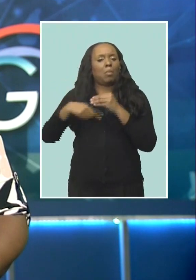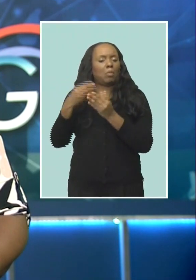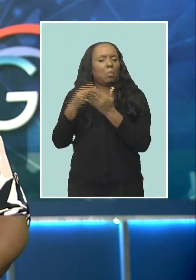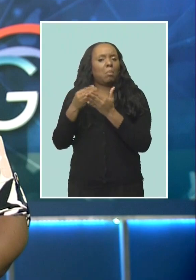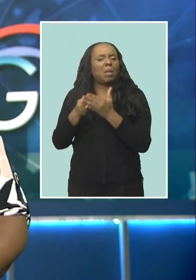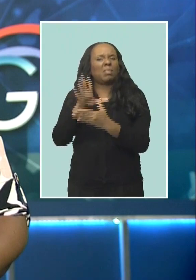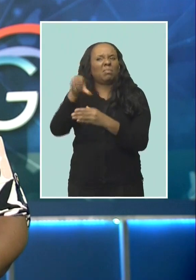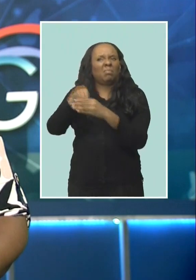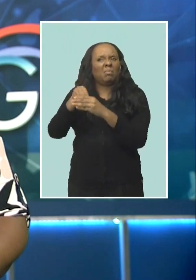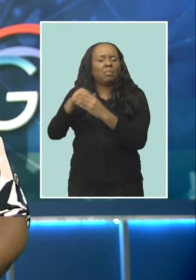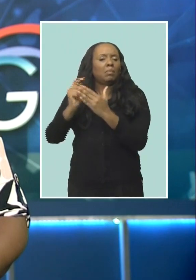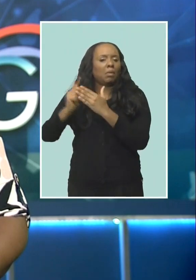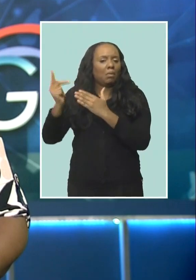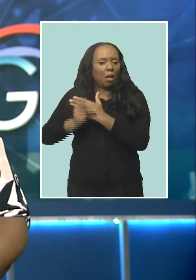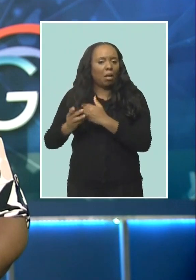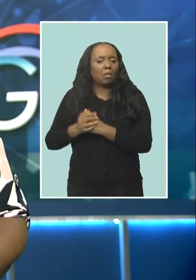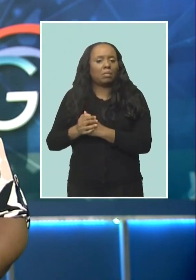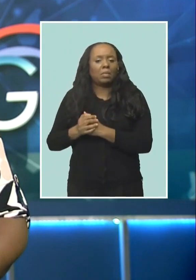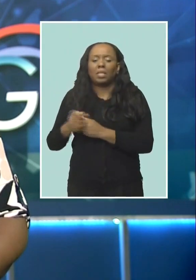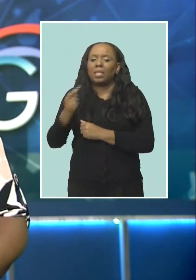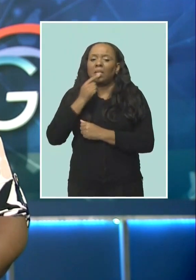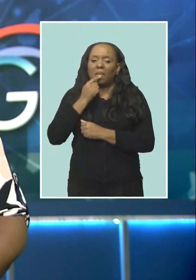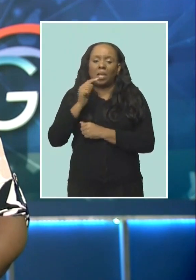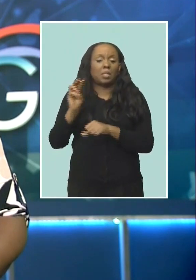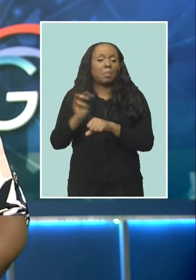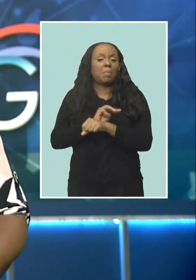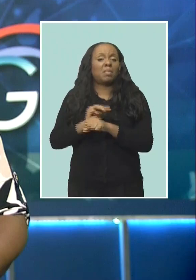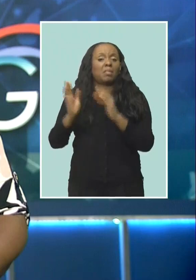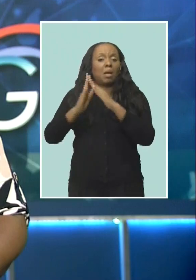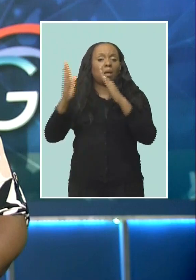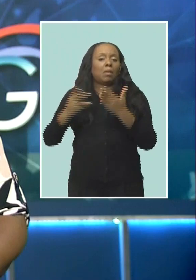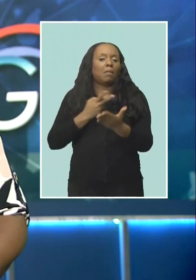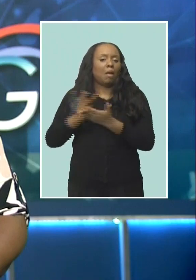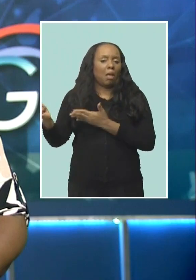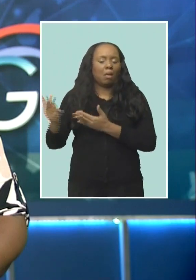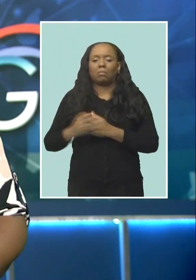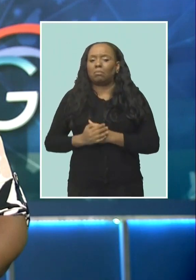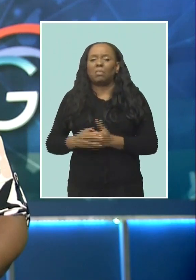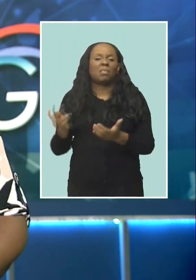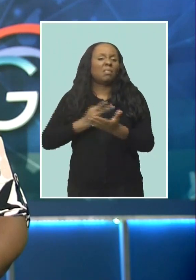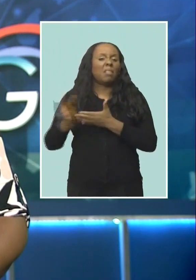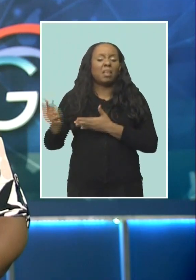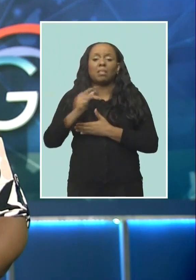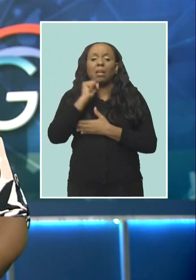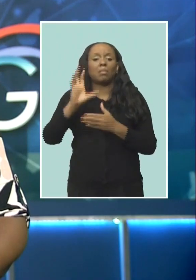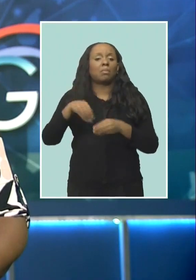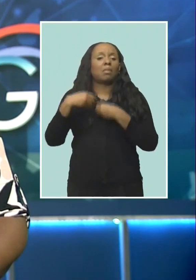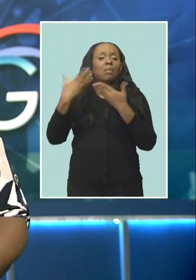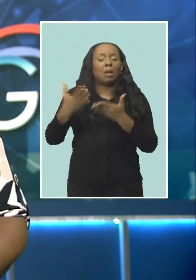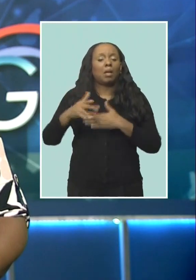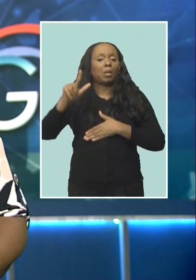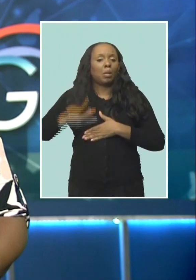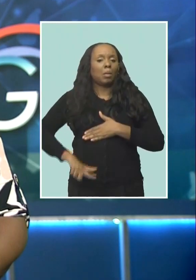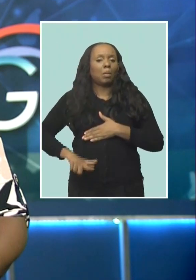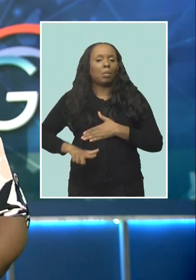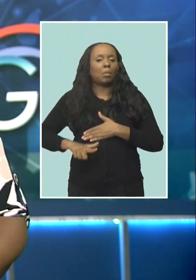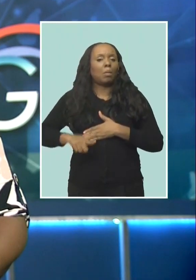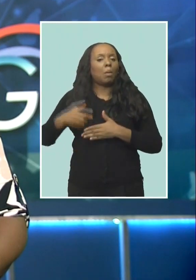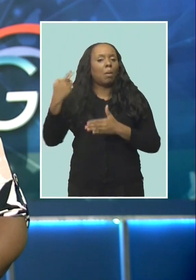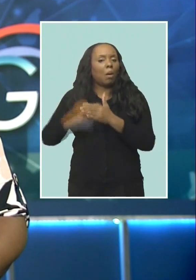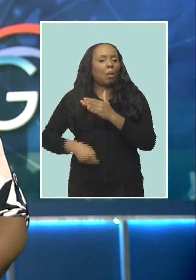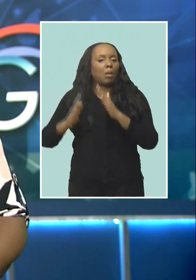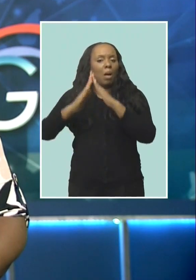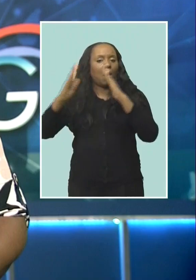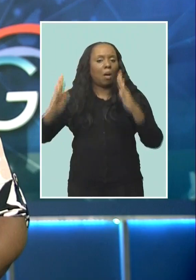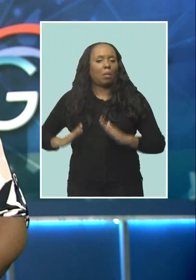gave government and the Ministry of Housing a failing grade, stating they have failed to provide the touted low-income housing solutions